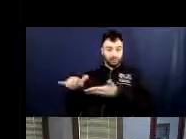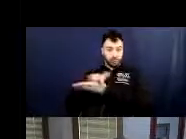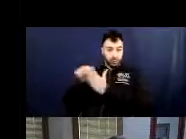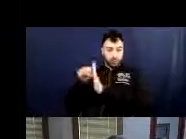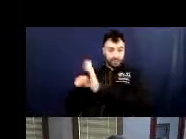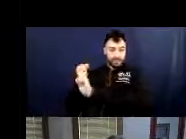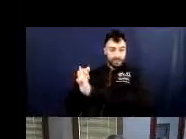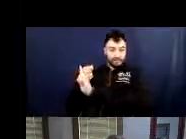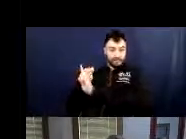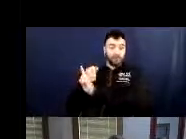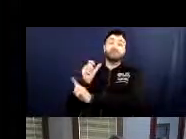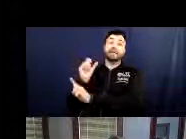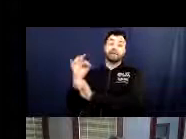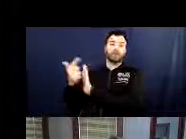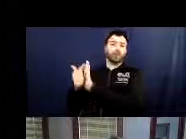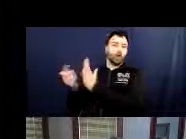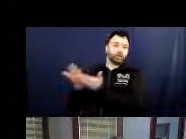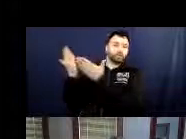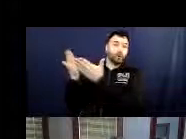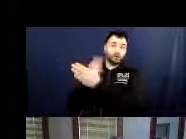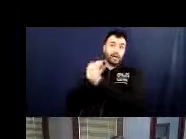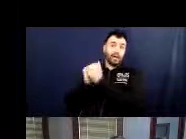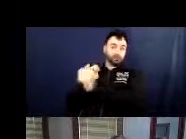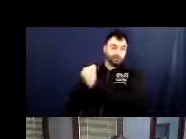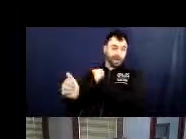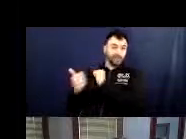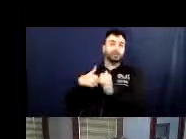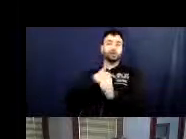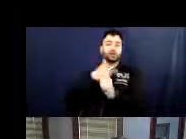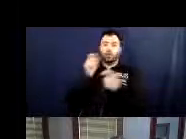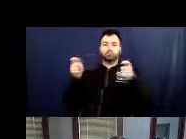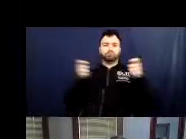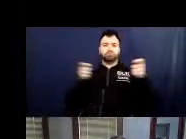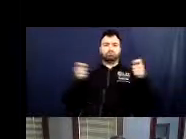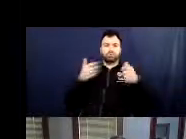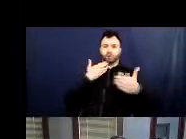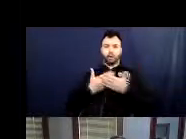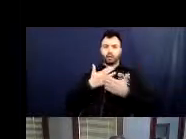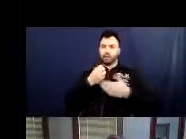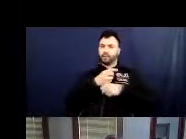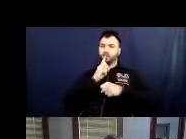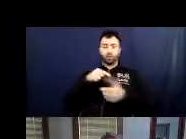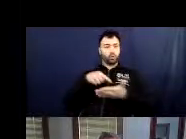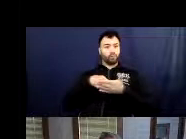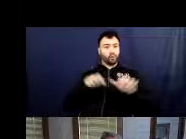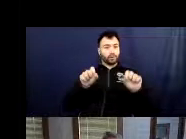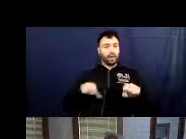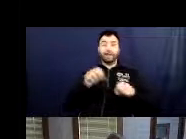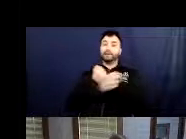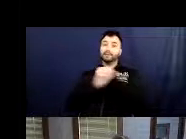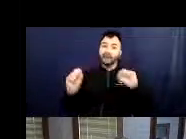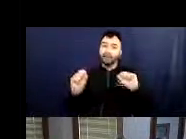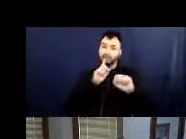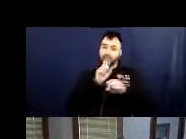they follow through on the law, it'll be pretty highly regulated and affordable and safe. Now, I mentioned the IR